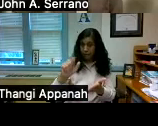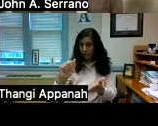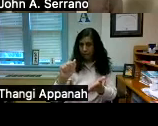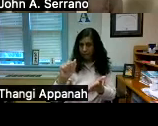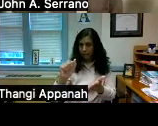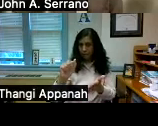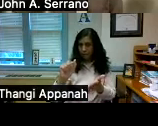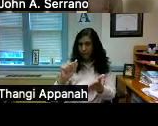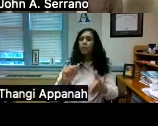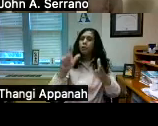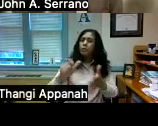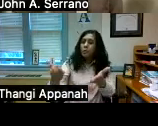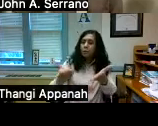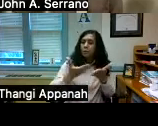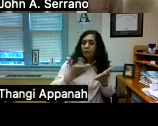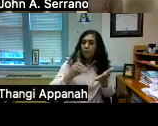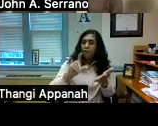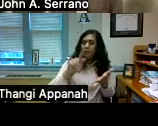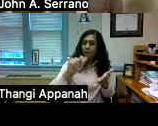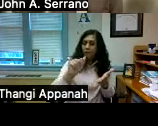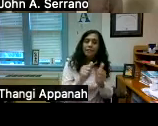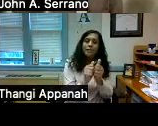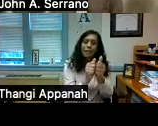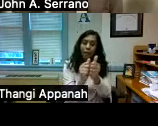And then finally, after collecting that data,